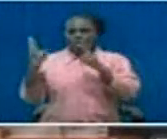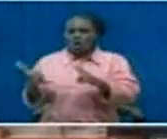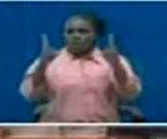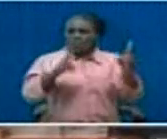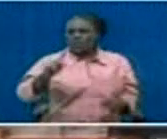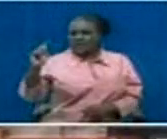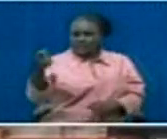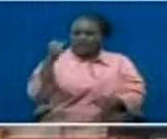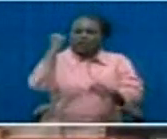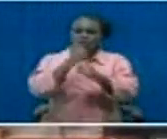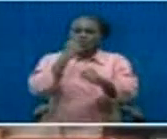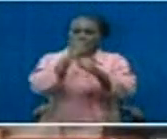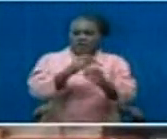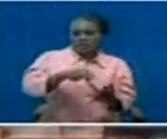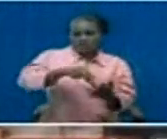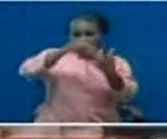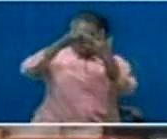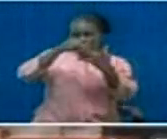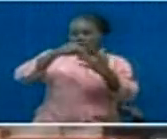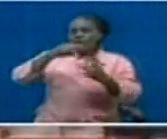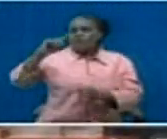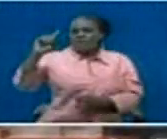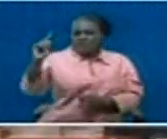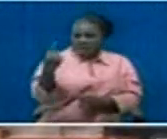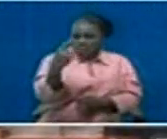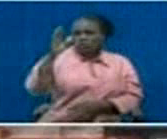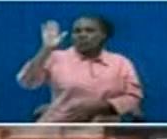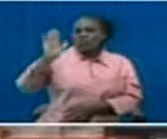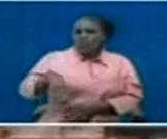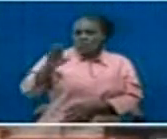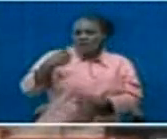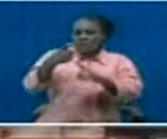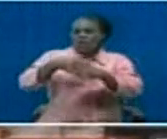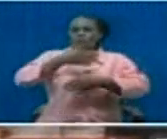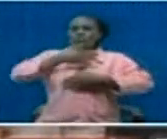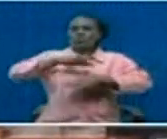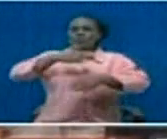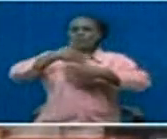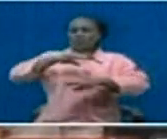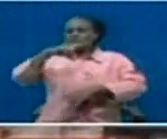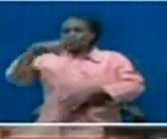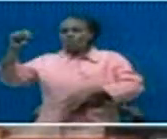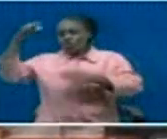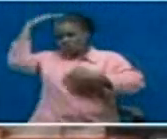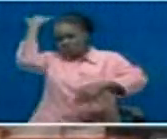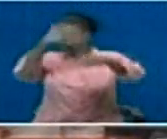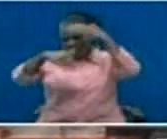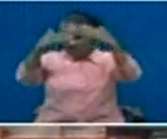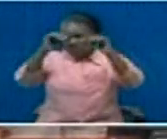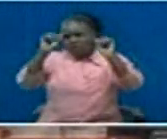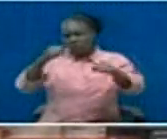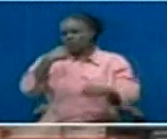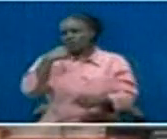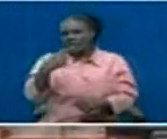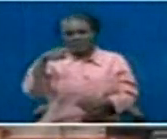doing extraordinary things. The first woman from Samburu land to go to university. And you can tell